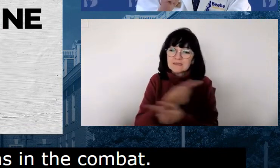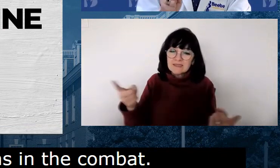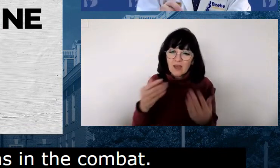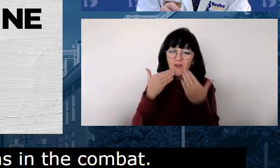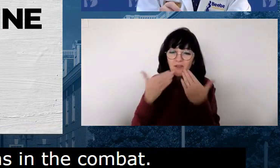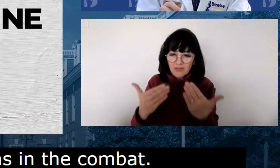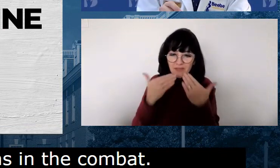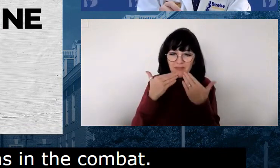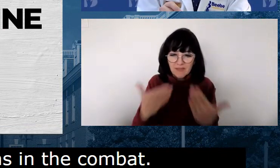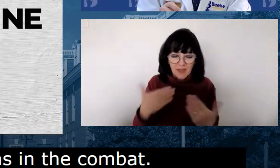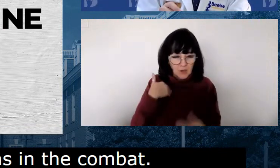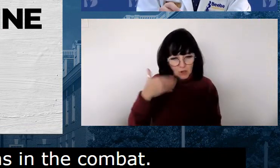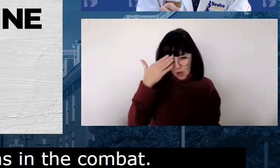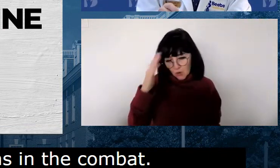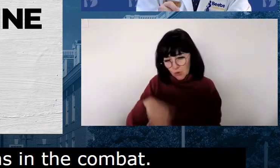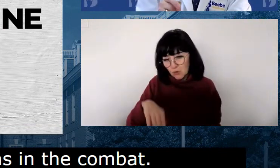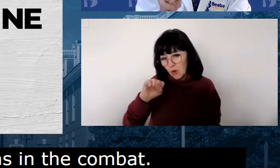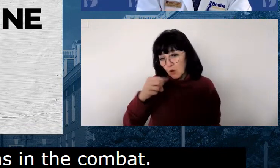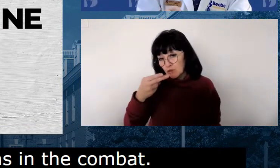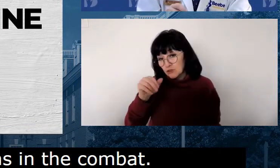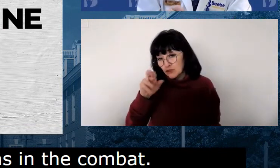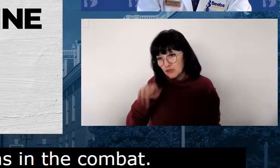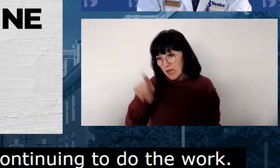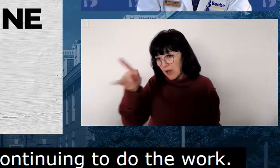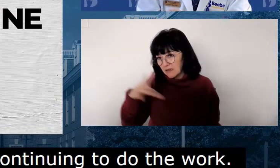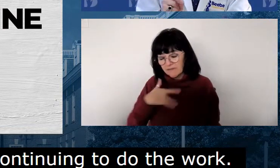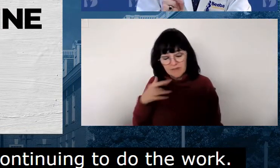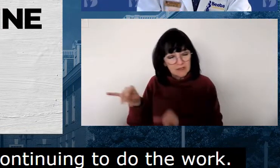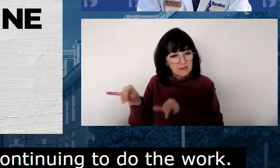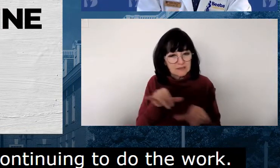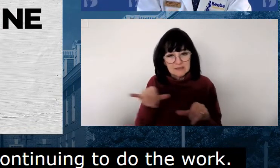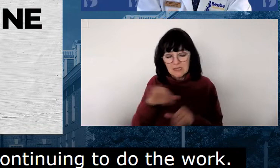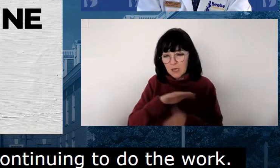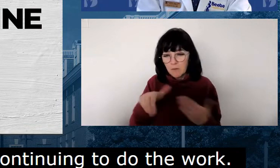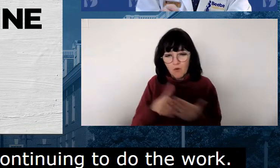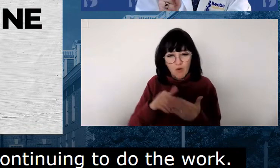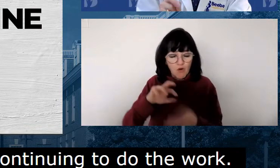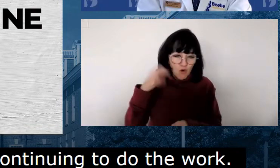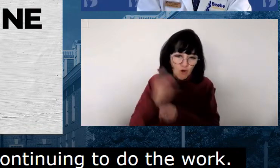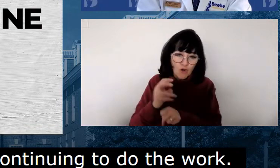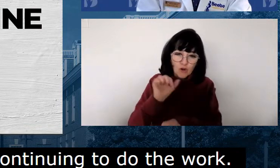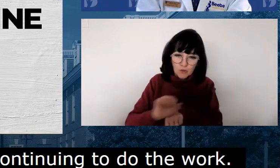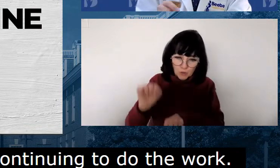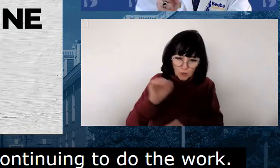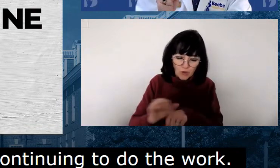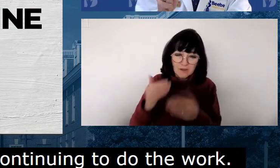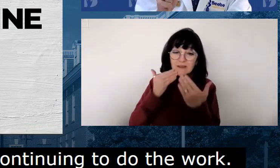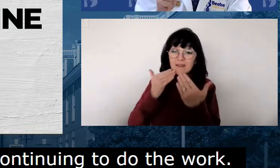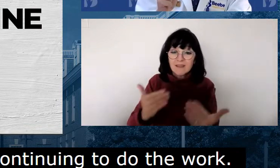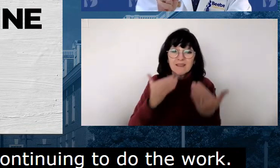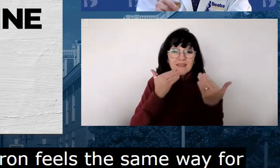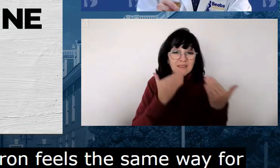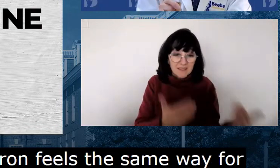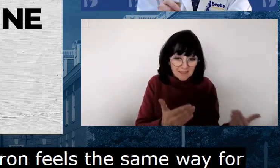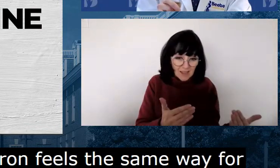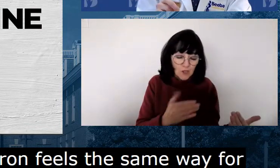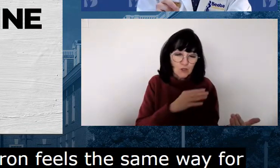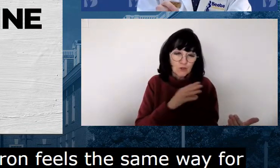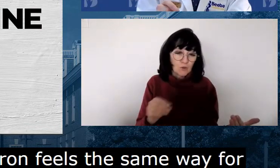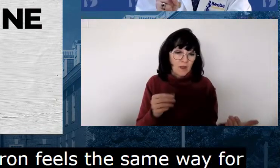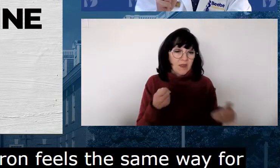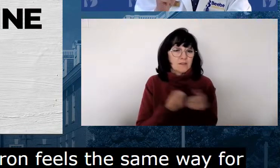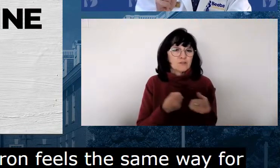And I know Sharon feels the same way, for all the work that you do. We have great respect for you. Thank you. And on behalf of